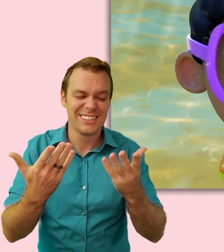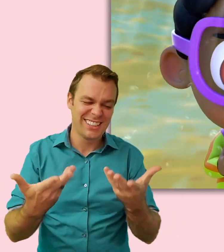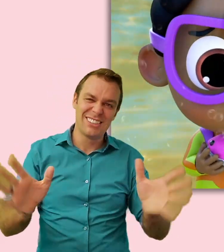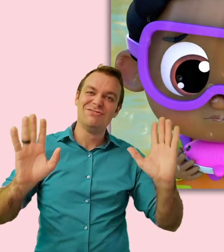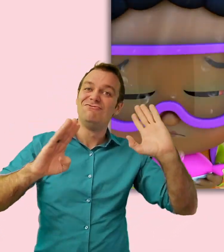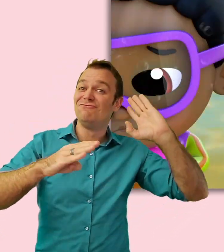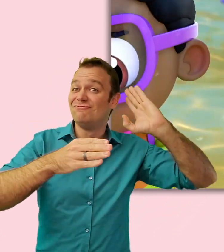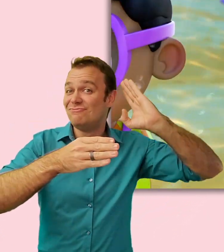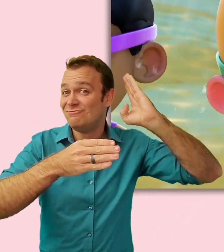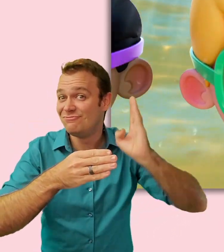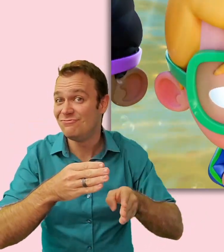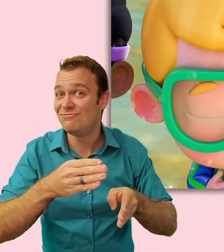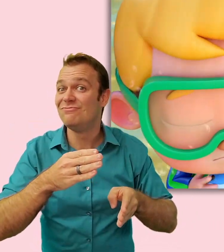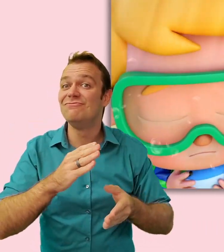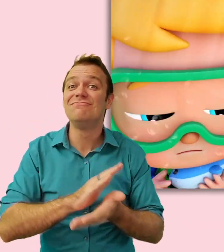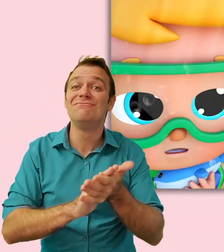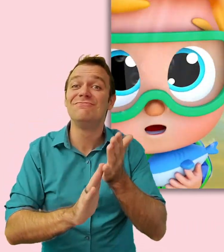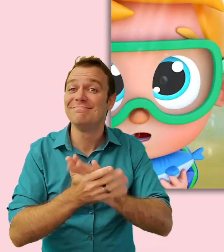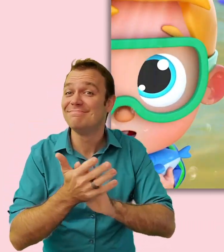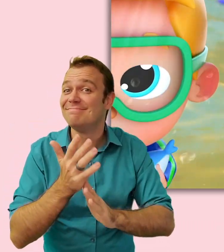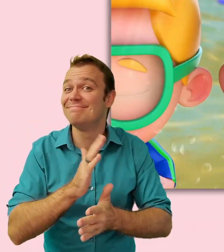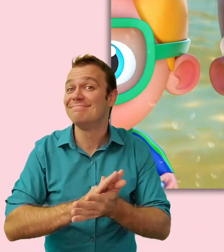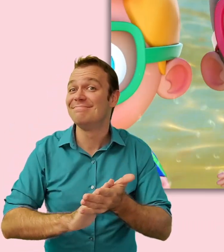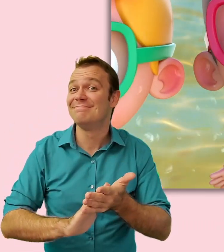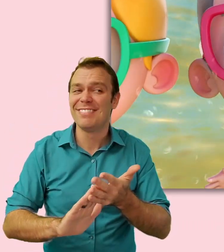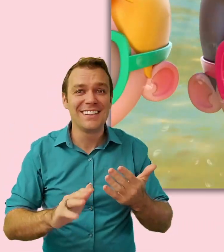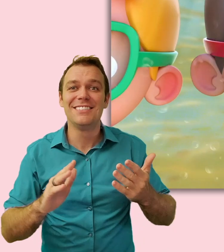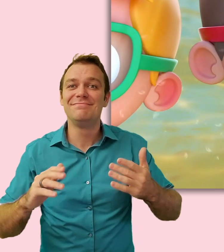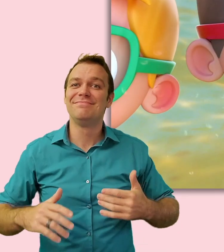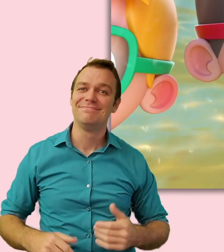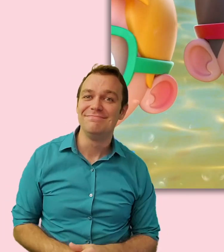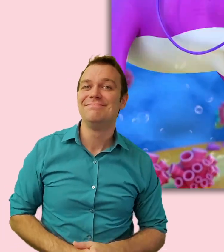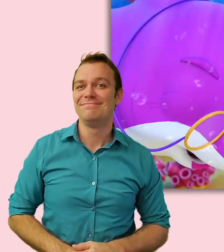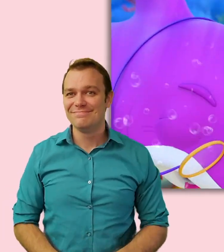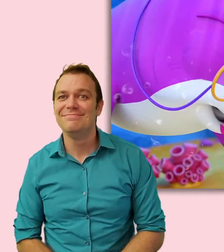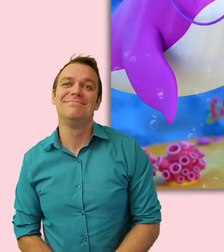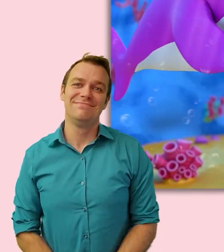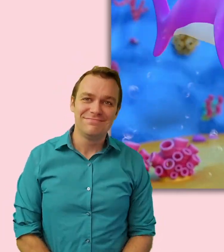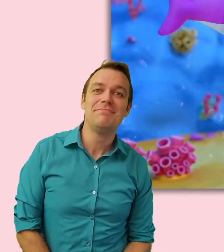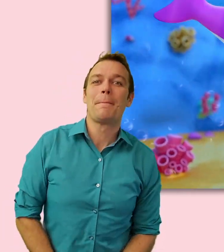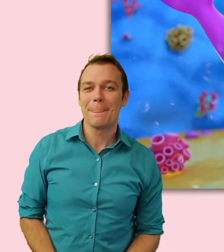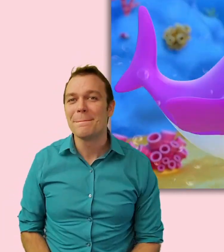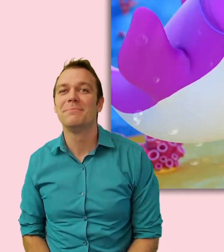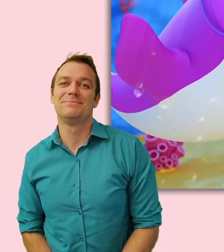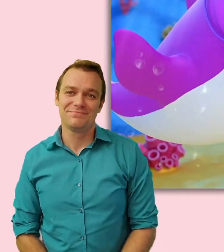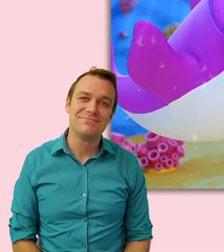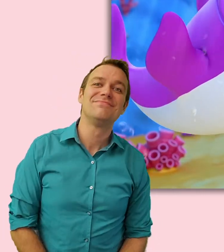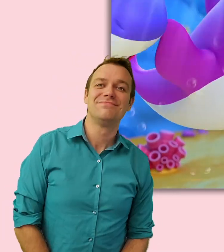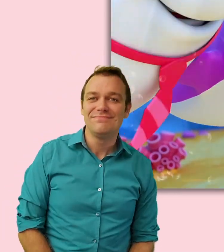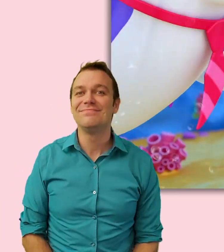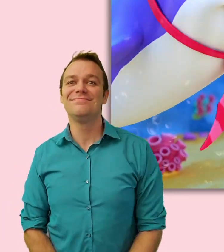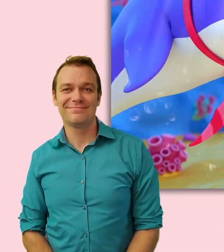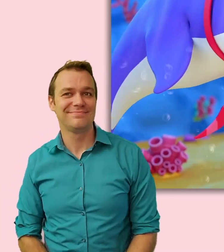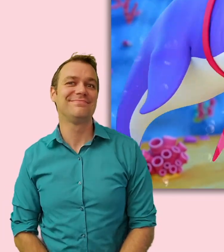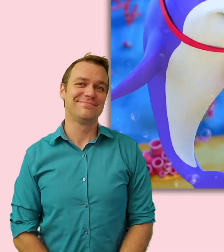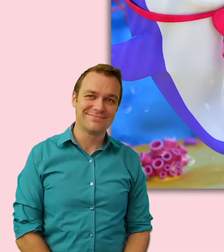do. It's the end do do do do do. It's the end. Not really. Do do do do do do do. Do do